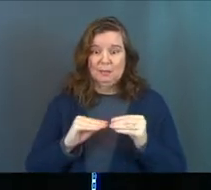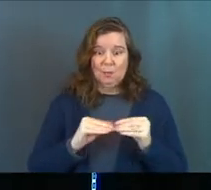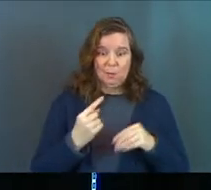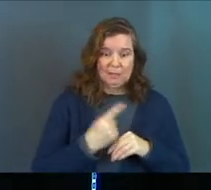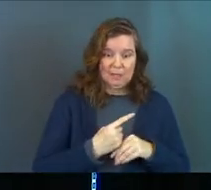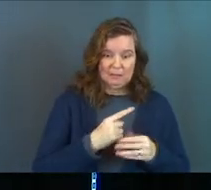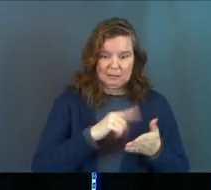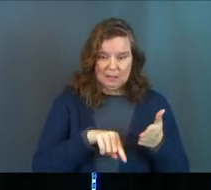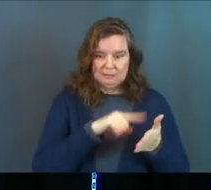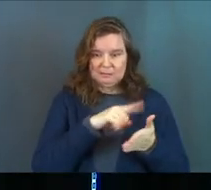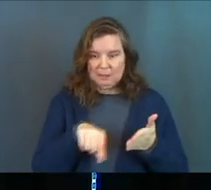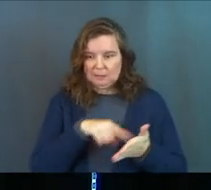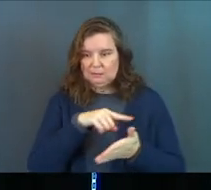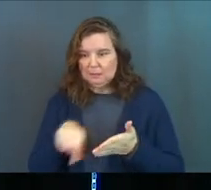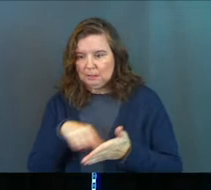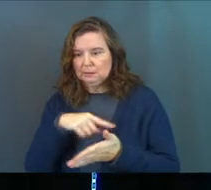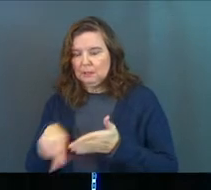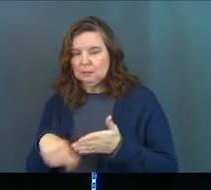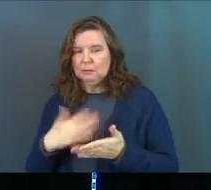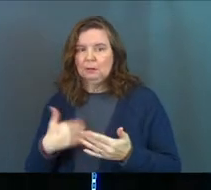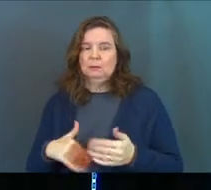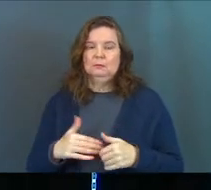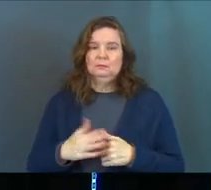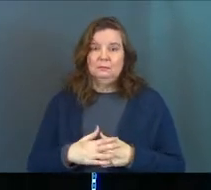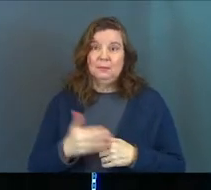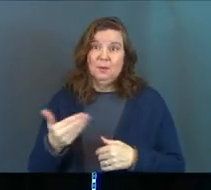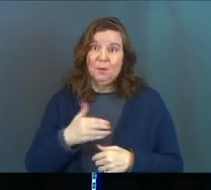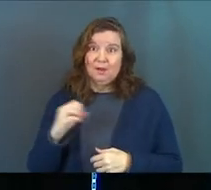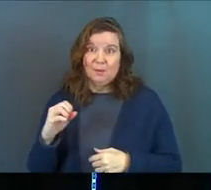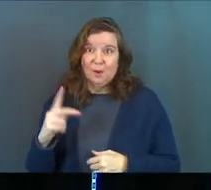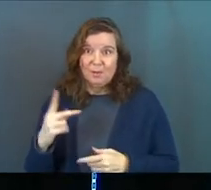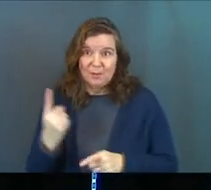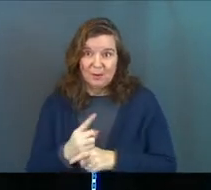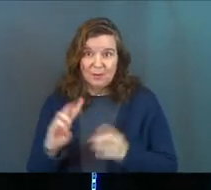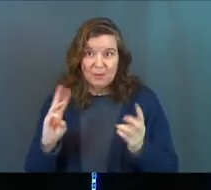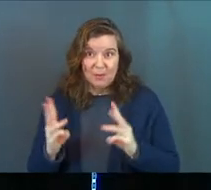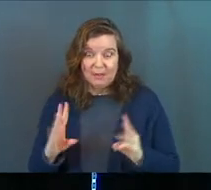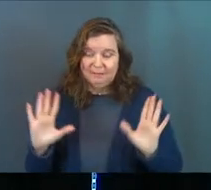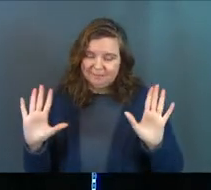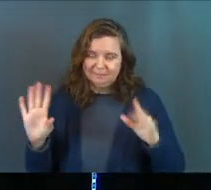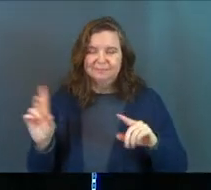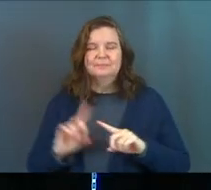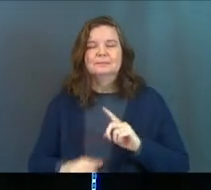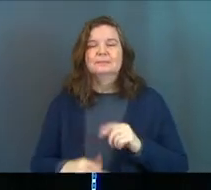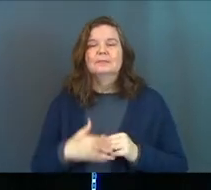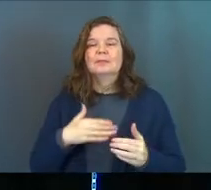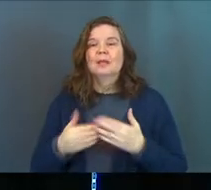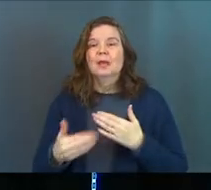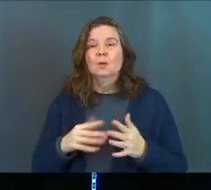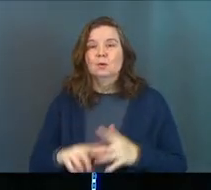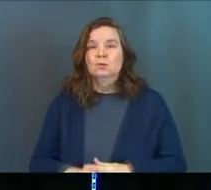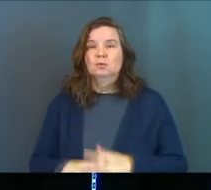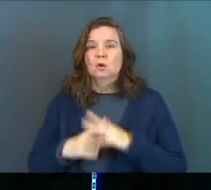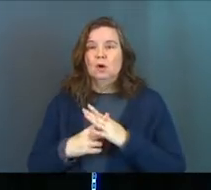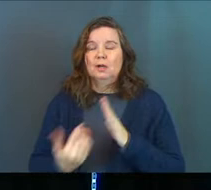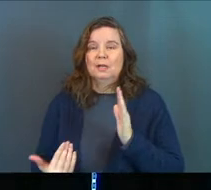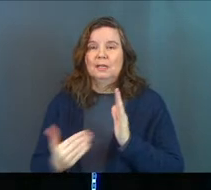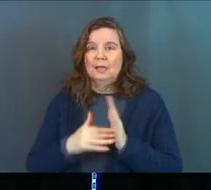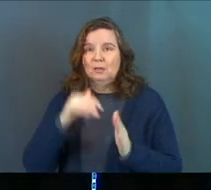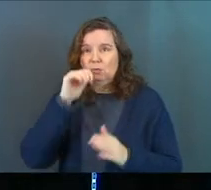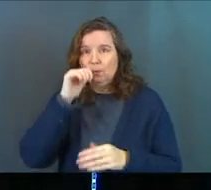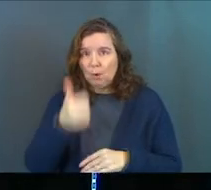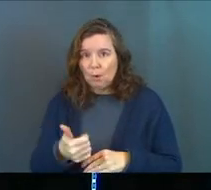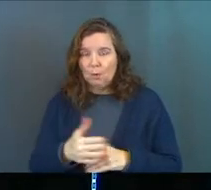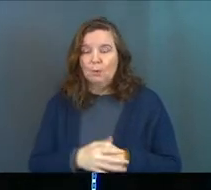for prayer. It's just the way that it went. Welcome to Oklahoma, amen? Welcome to Oklahoma. But anyway, we're starting up again